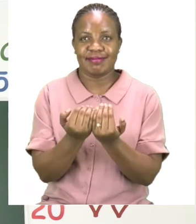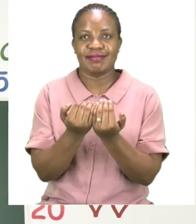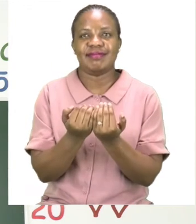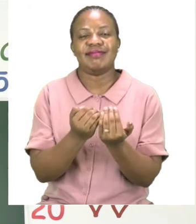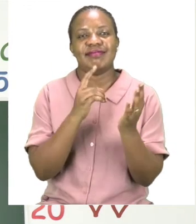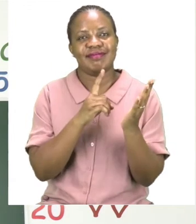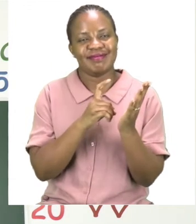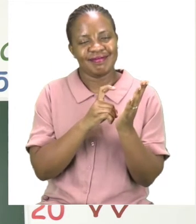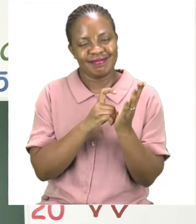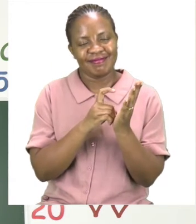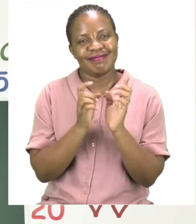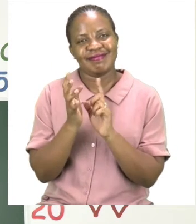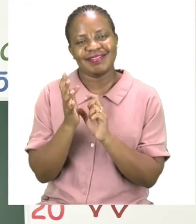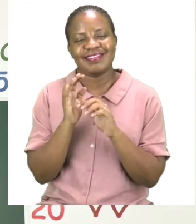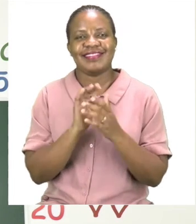sanitize.